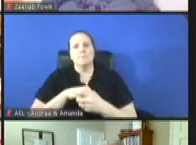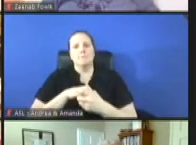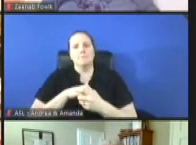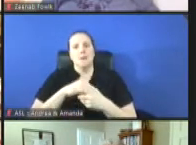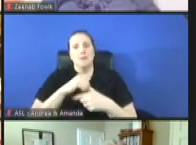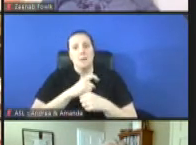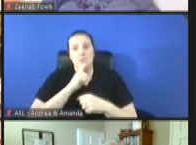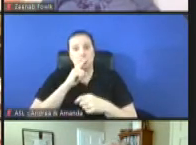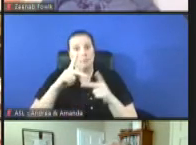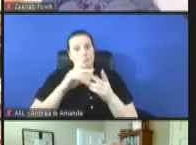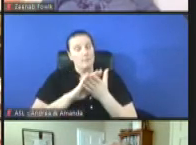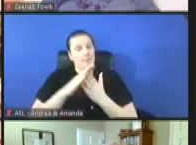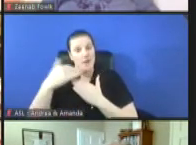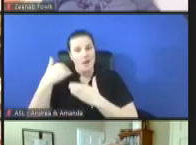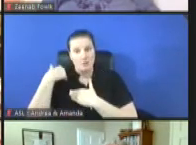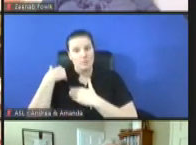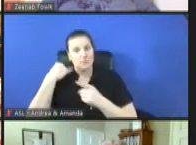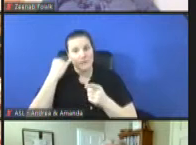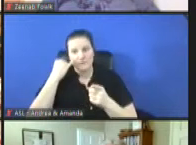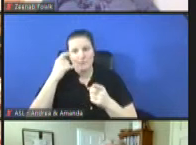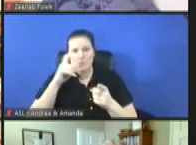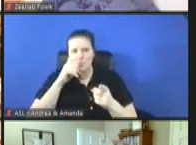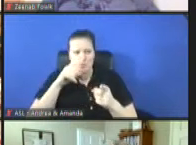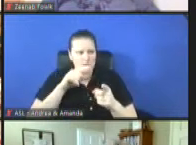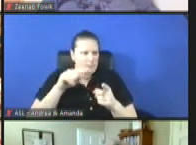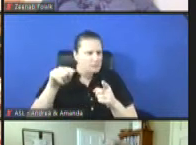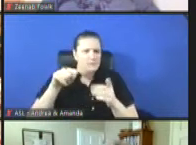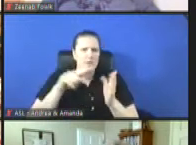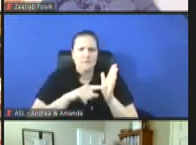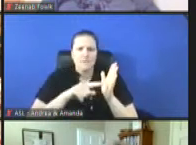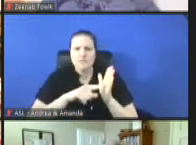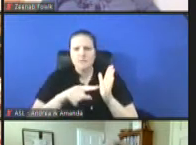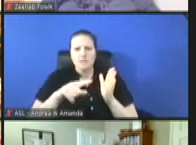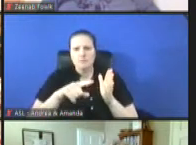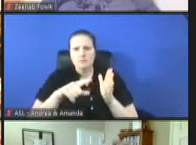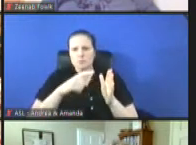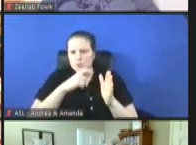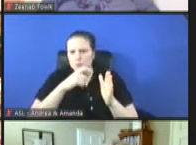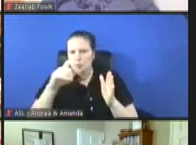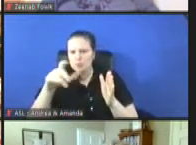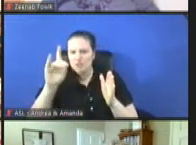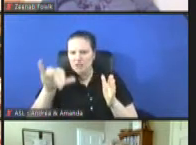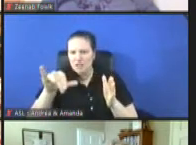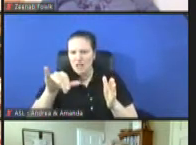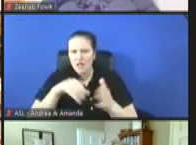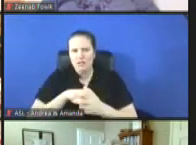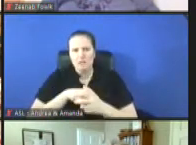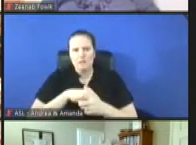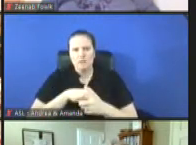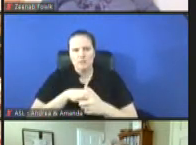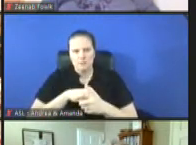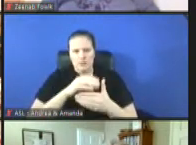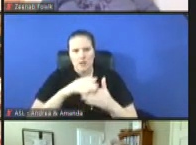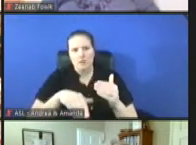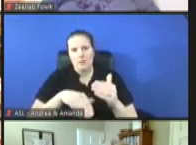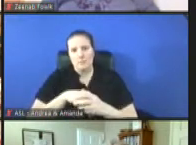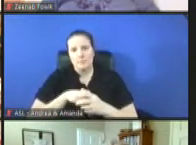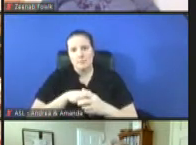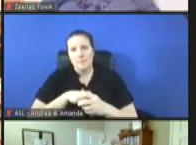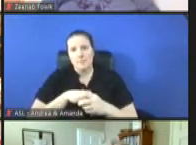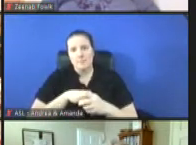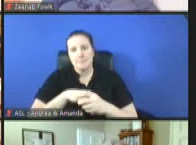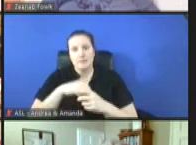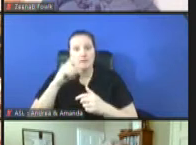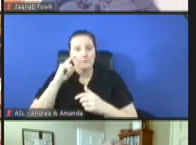sure people are held accountable if it comes to that, if the investigation bears out that outcome. And what we're doing in the